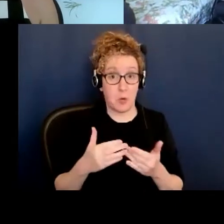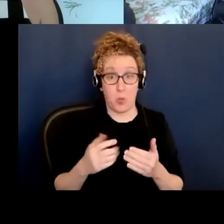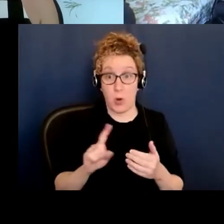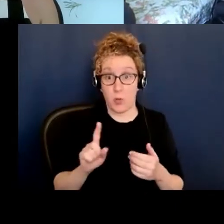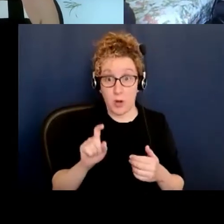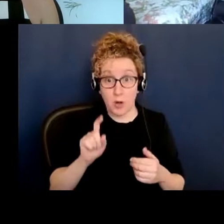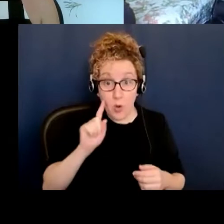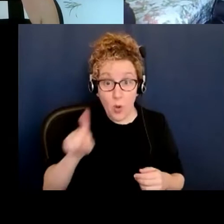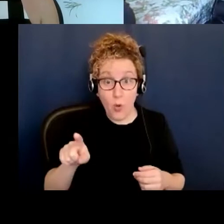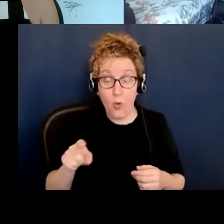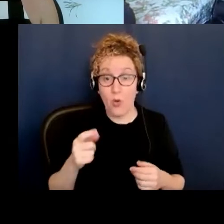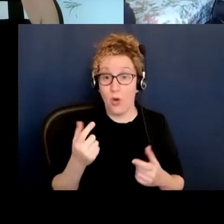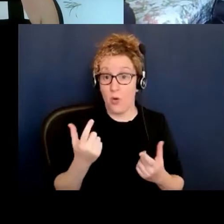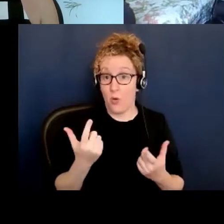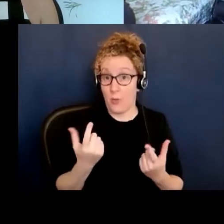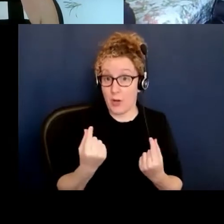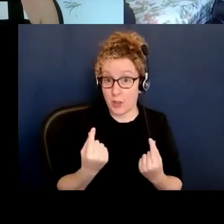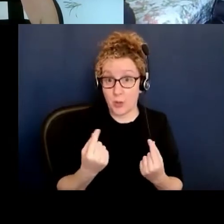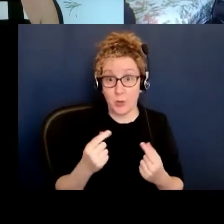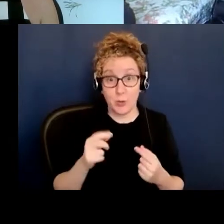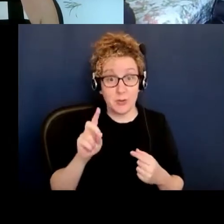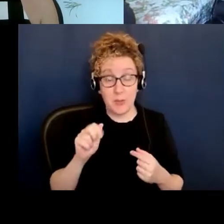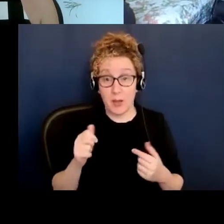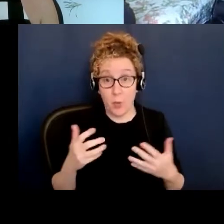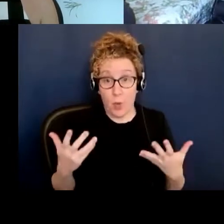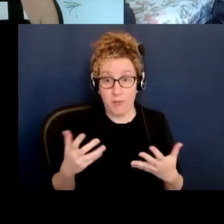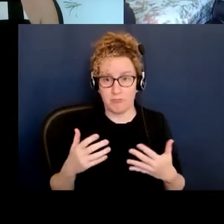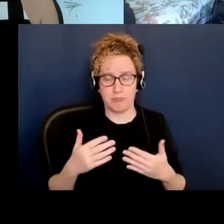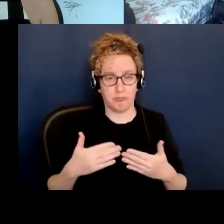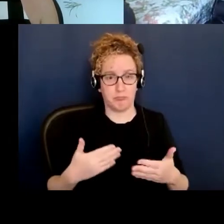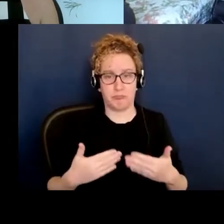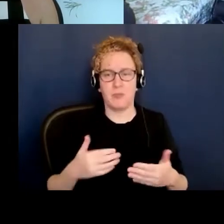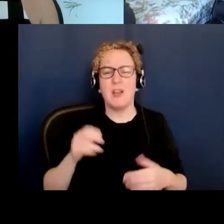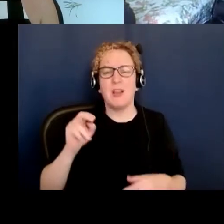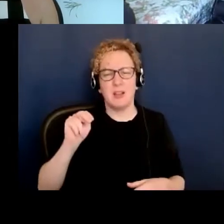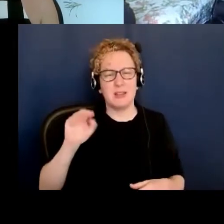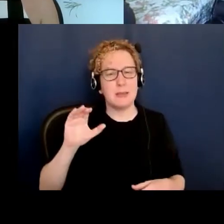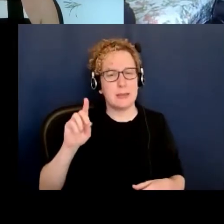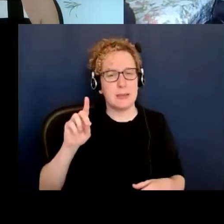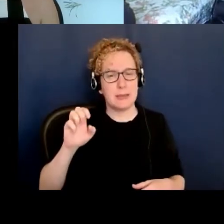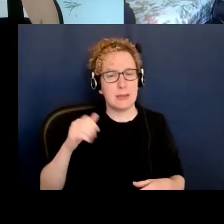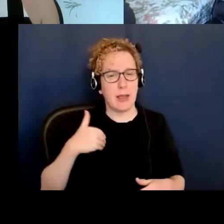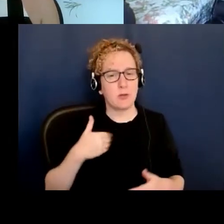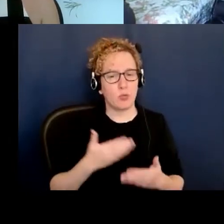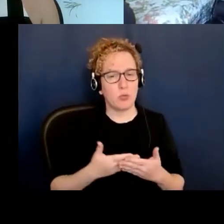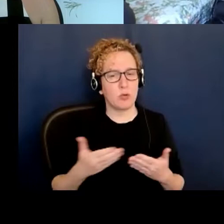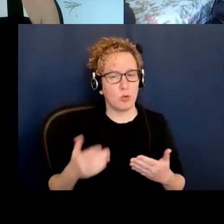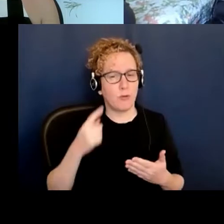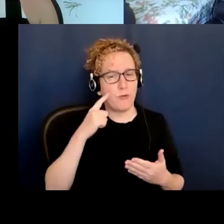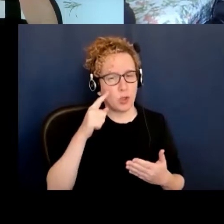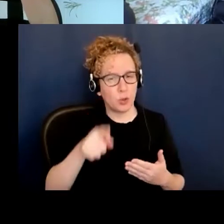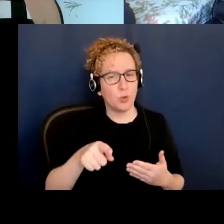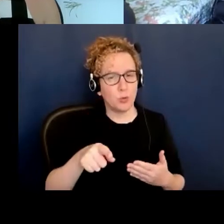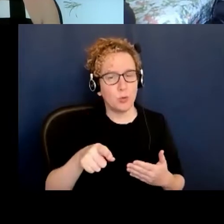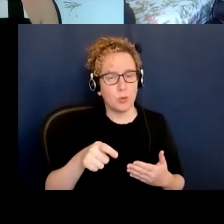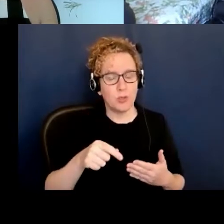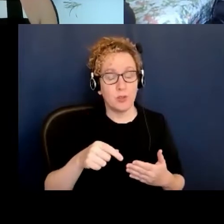to do, what your disability is, the Clearinghouse has a resource for you, has an idea,